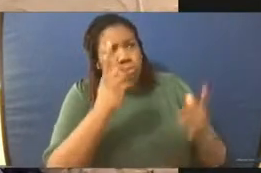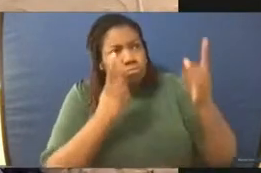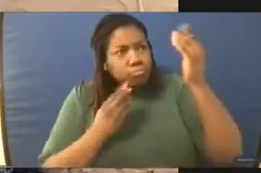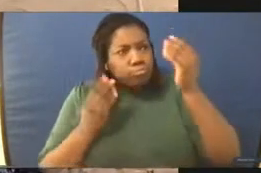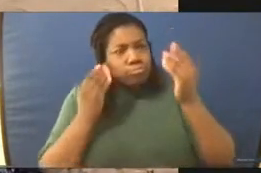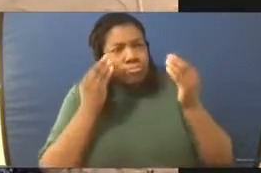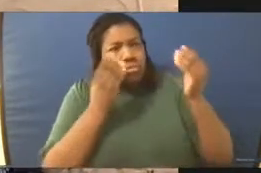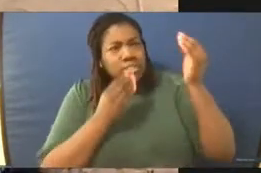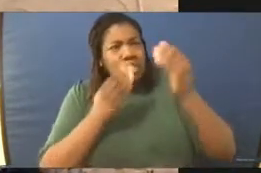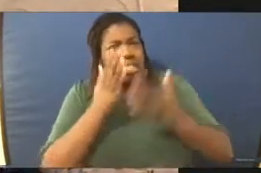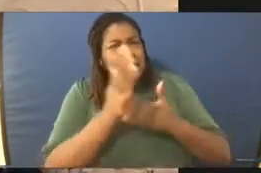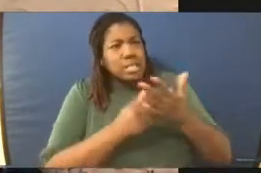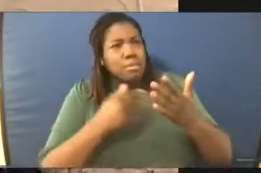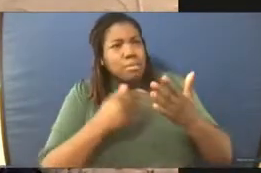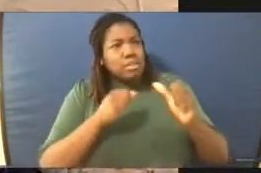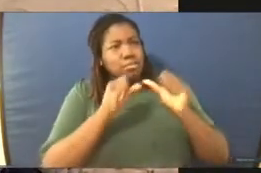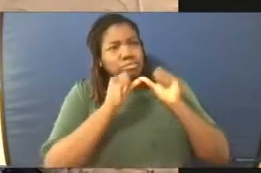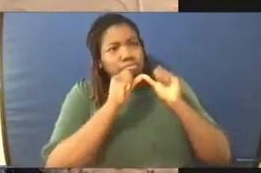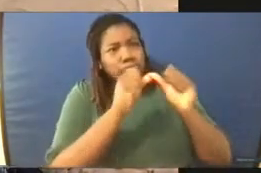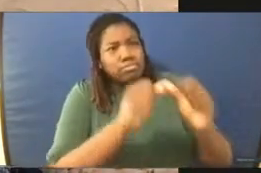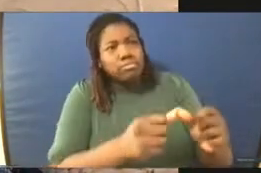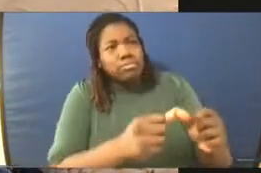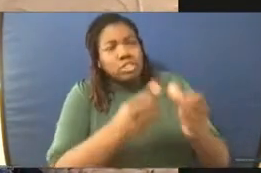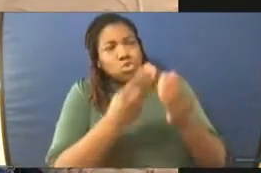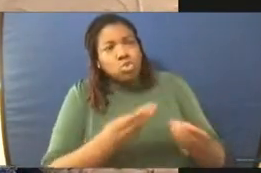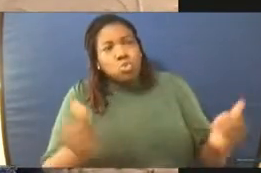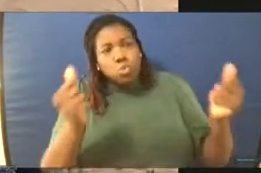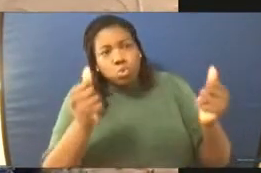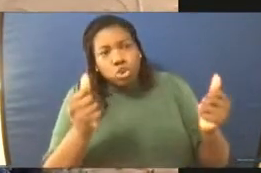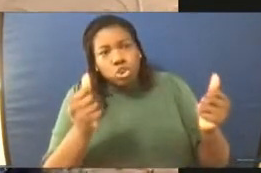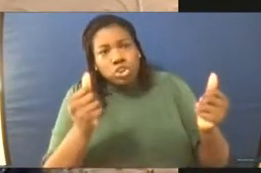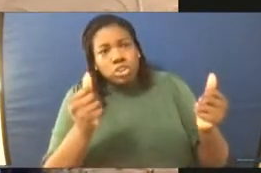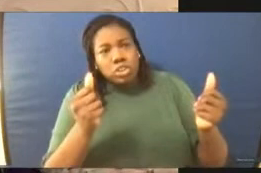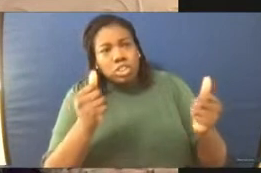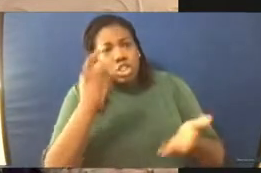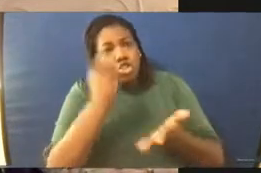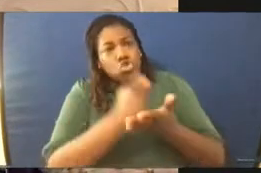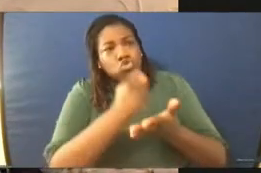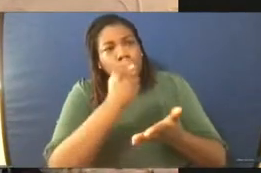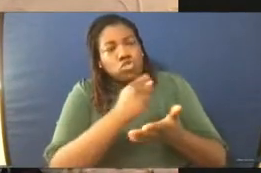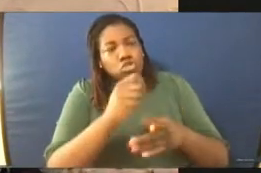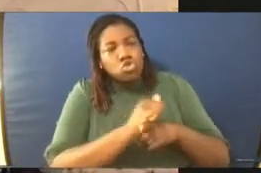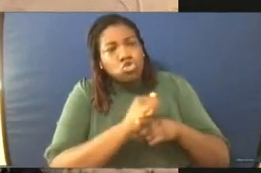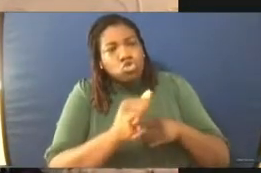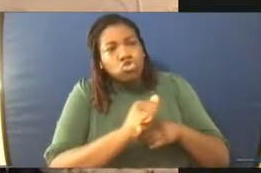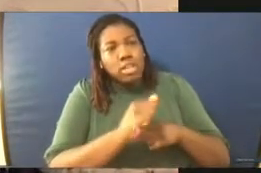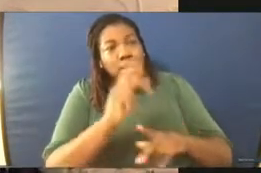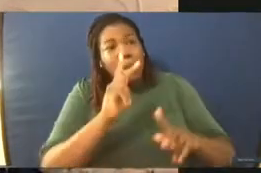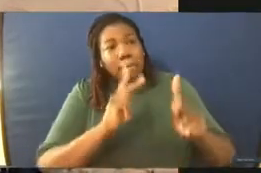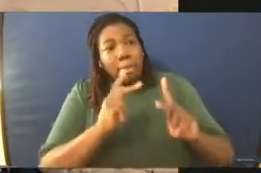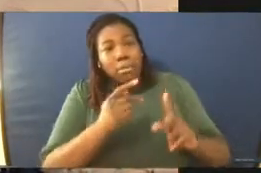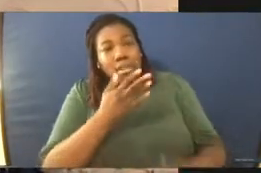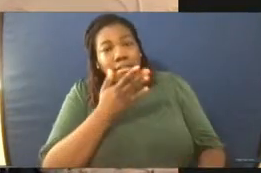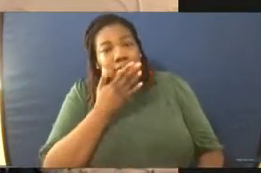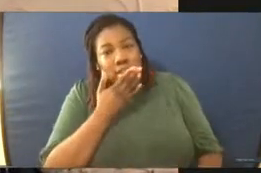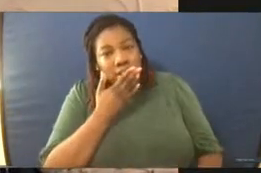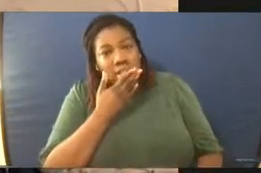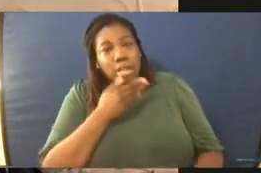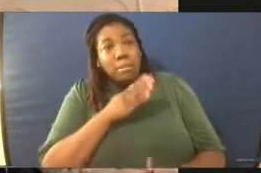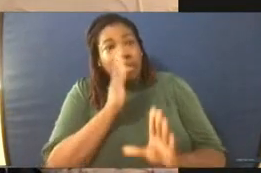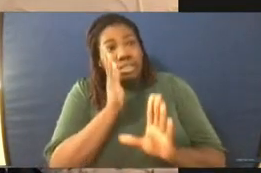the long-term solutions to training more people of color to be psychiatrists